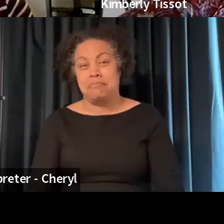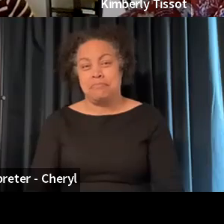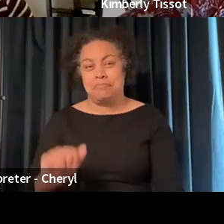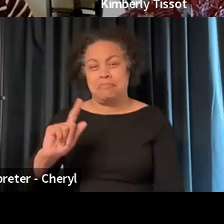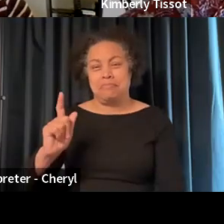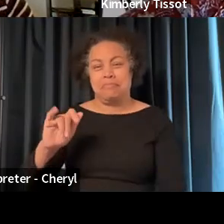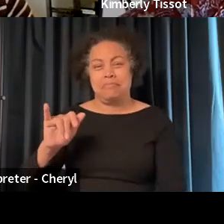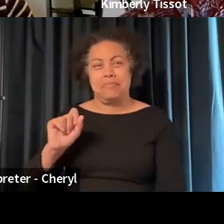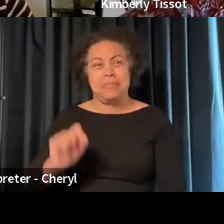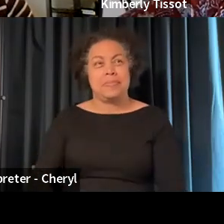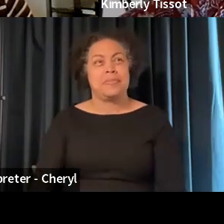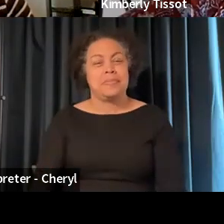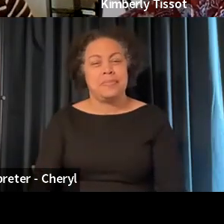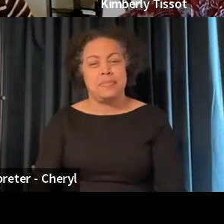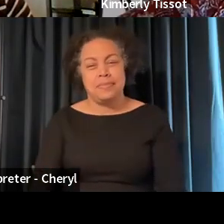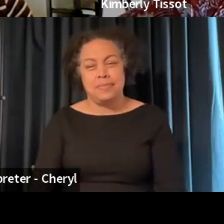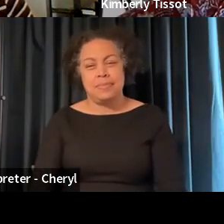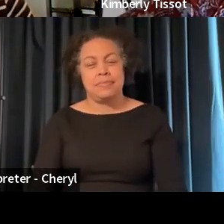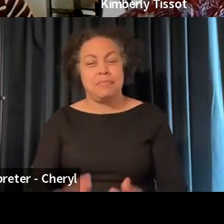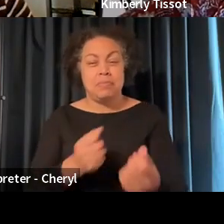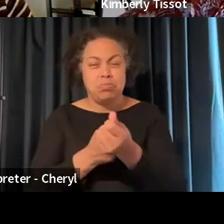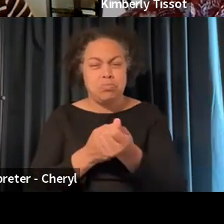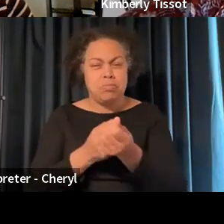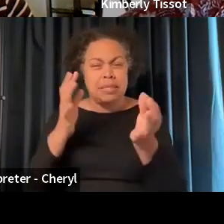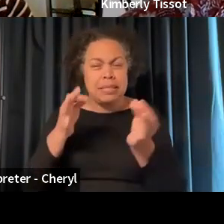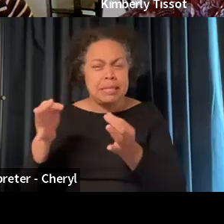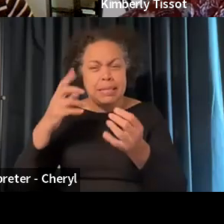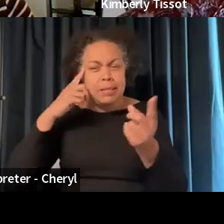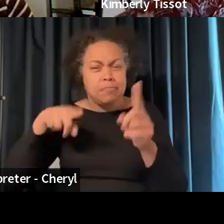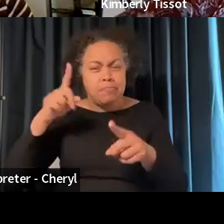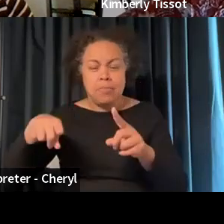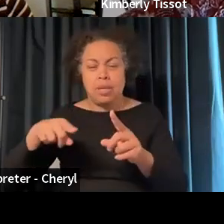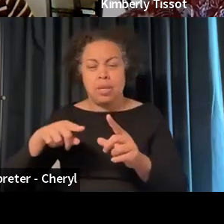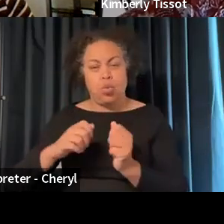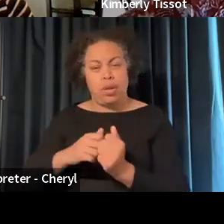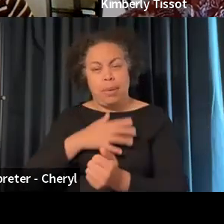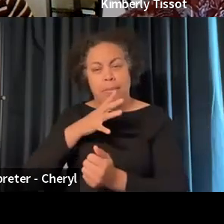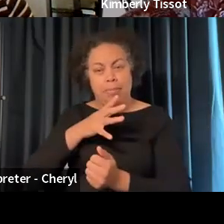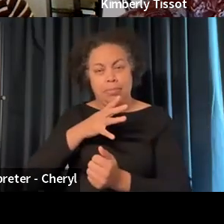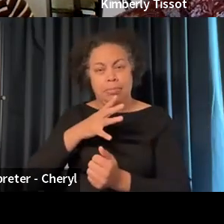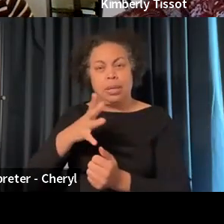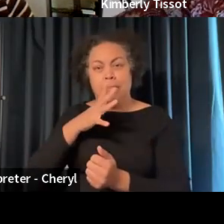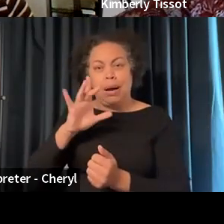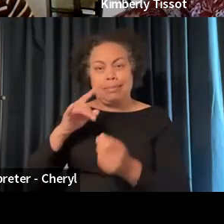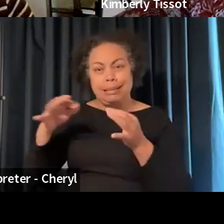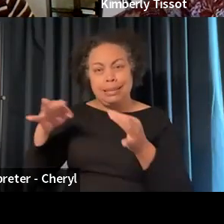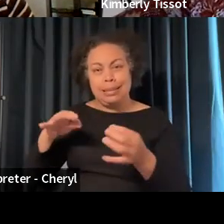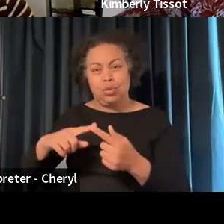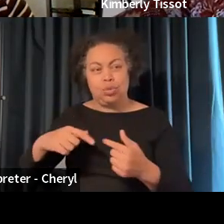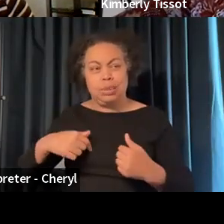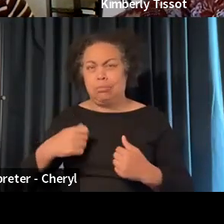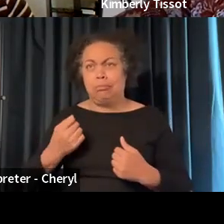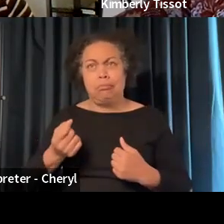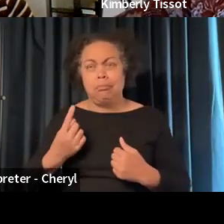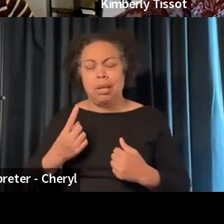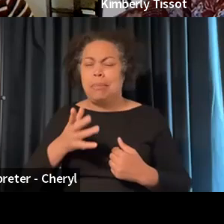Mine was the supported decision making between me and my mom. She told me a little bit about it. I didn't understand, and she like, well, give it a try.